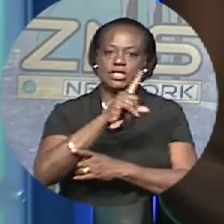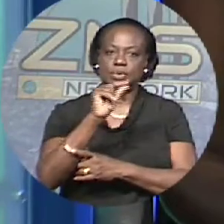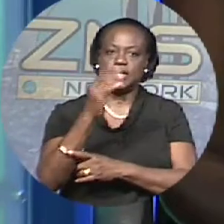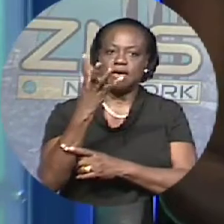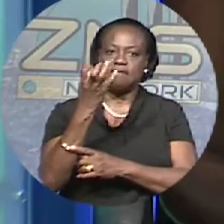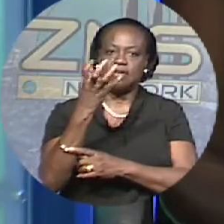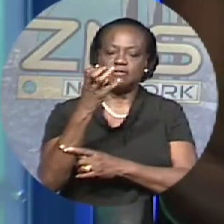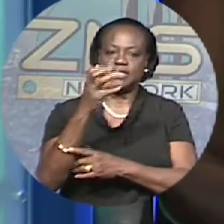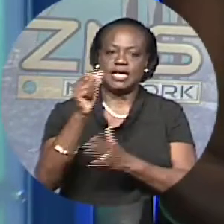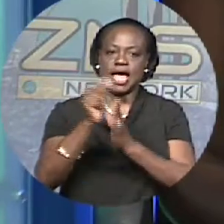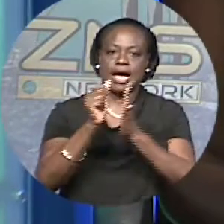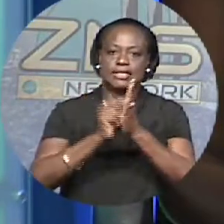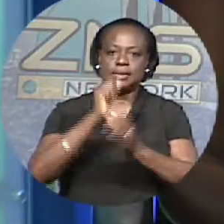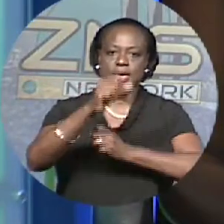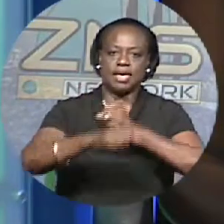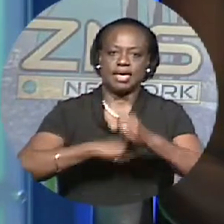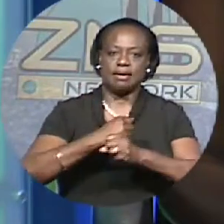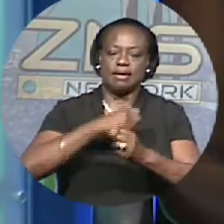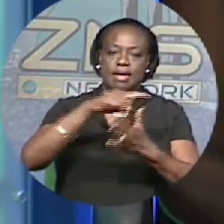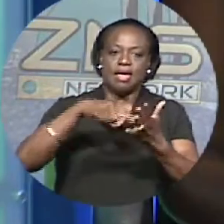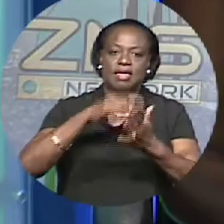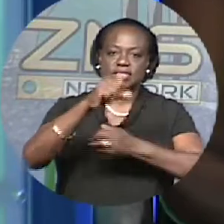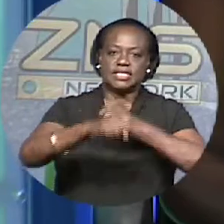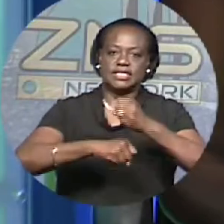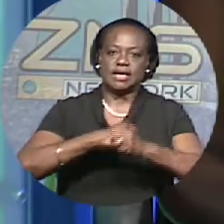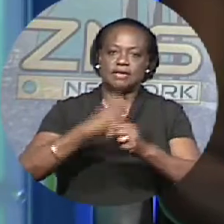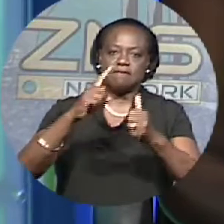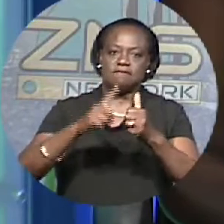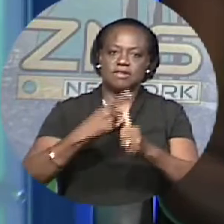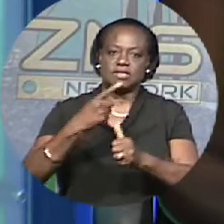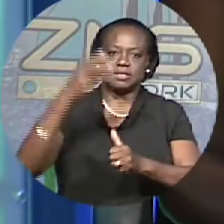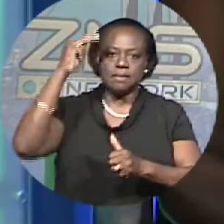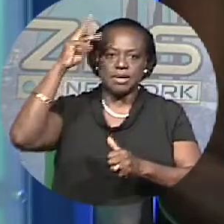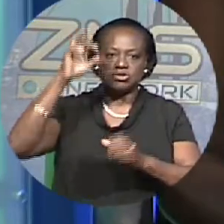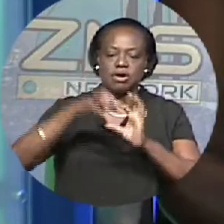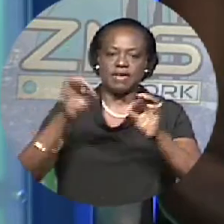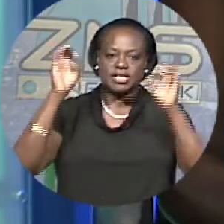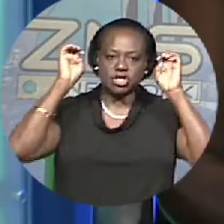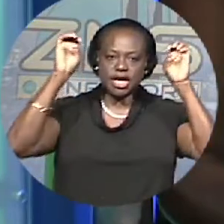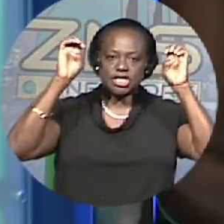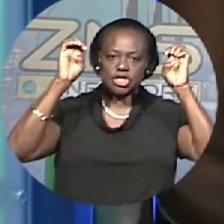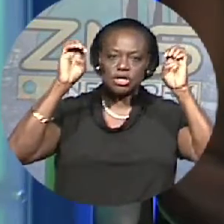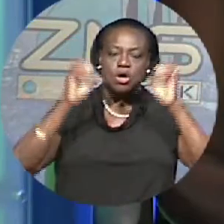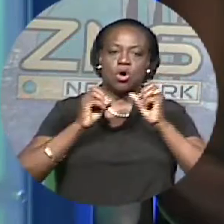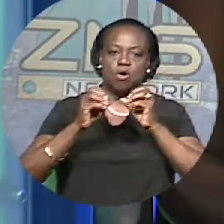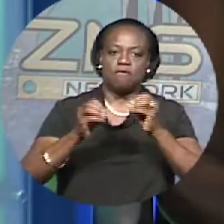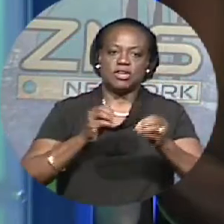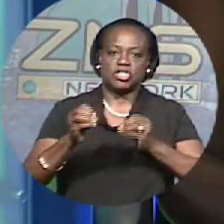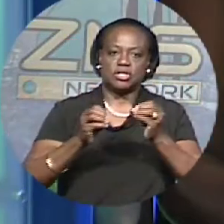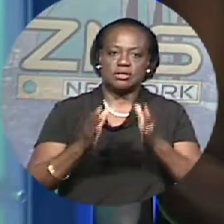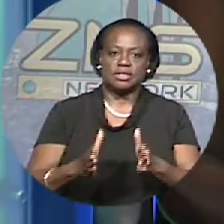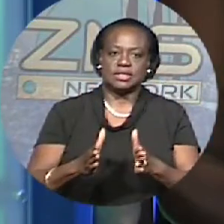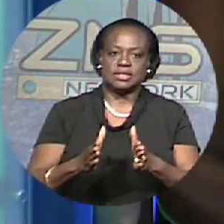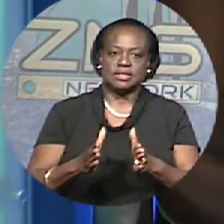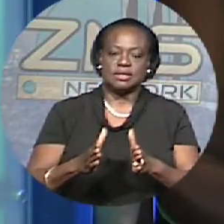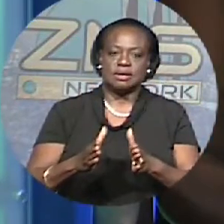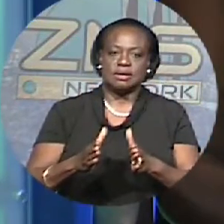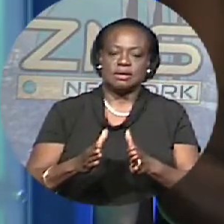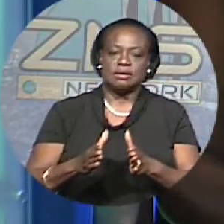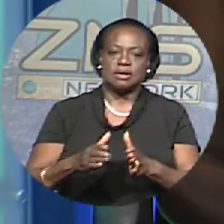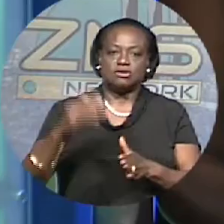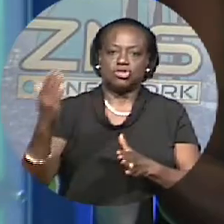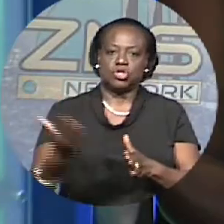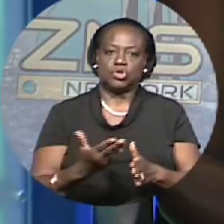2014-2015 academic year. And this school year will mark a first for the Ministry of Education as officials there introduce the new National